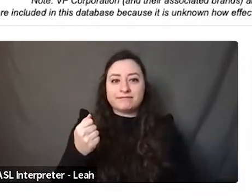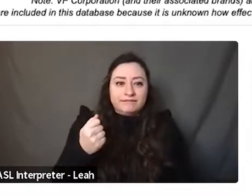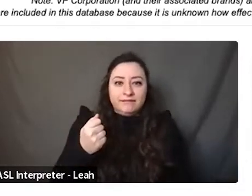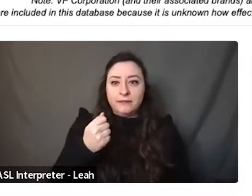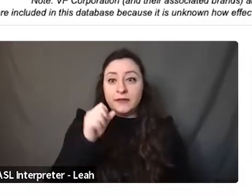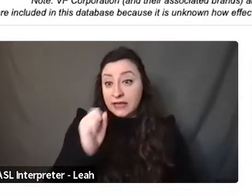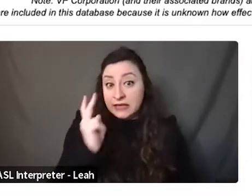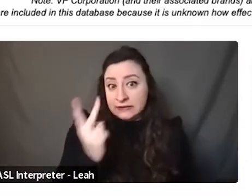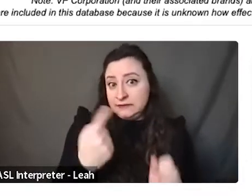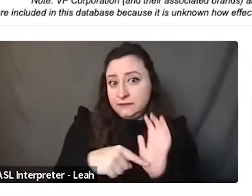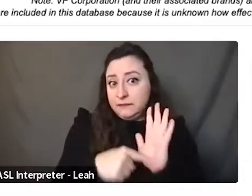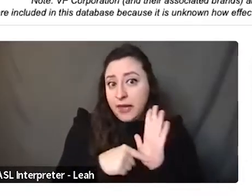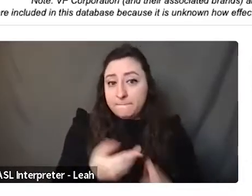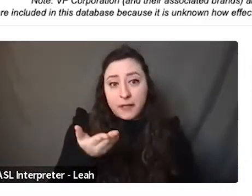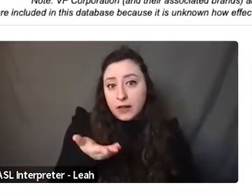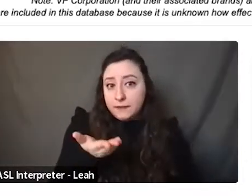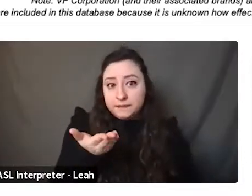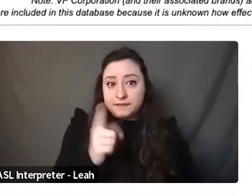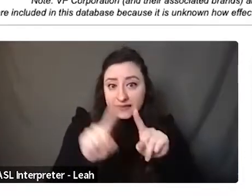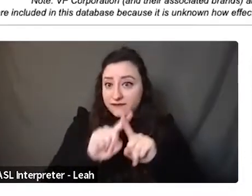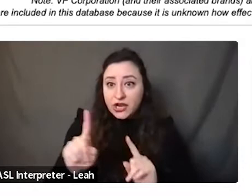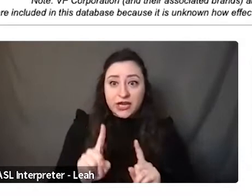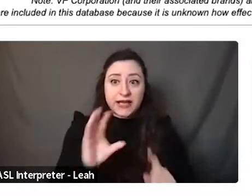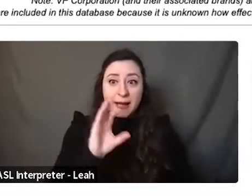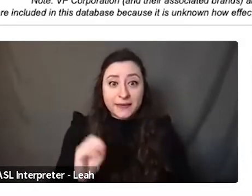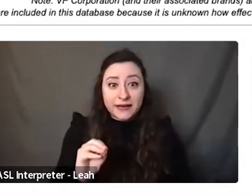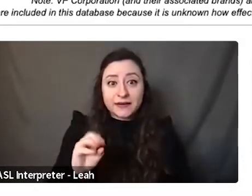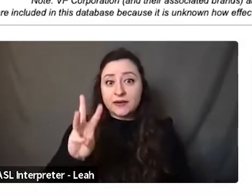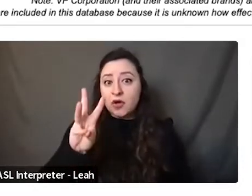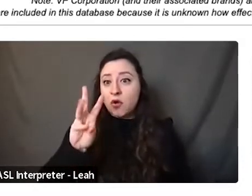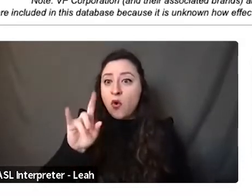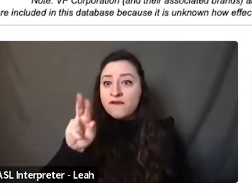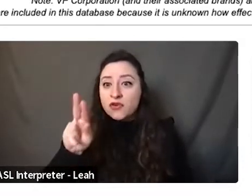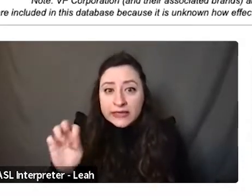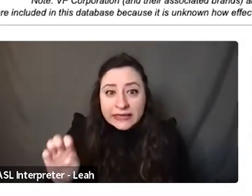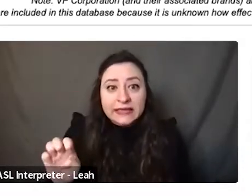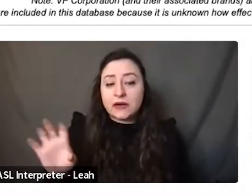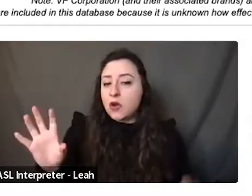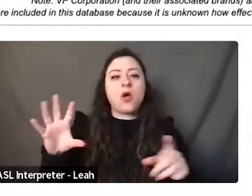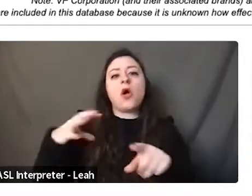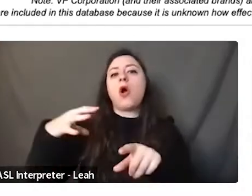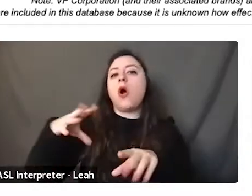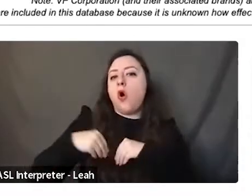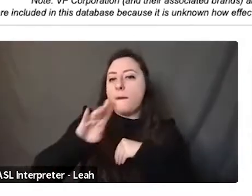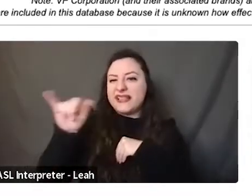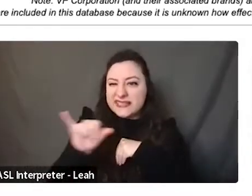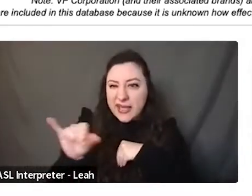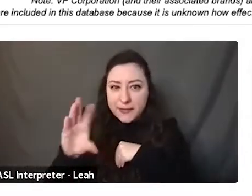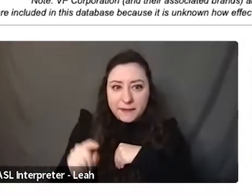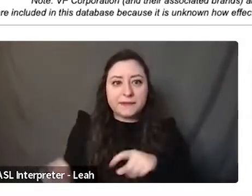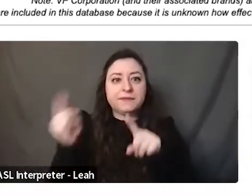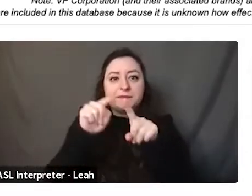You can see, for example, all these companies here, Wolverine, Morel, Cat, and so on, are all owned by the same company. VF Corporation owns